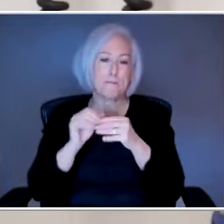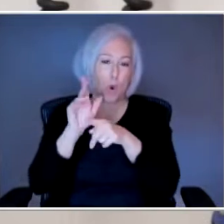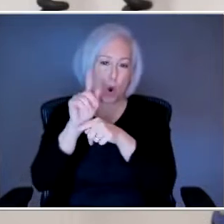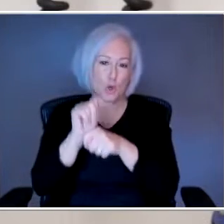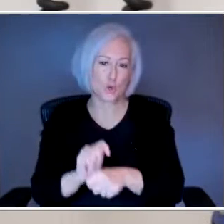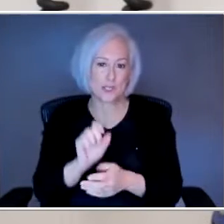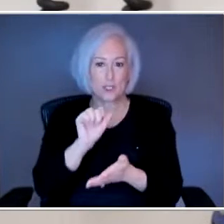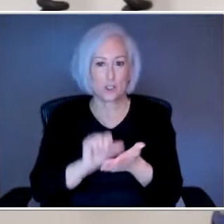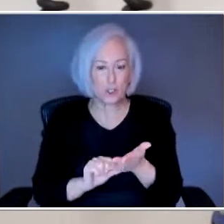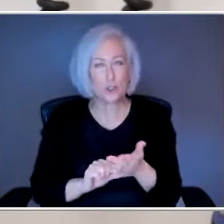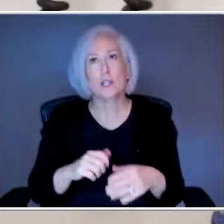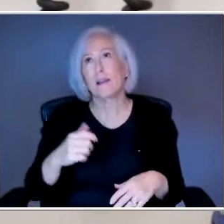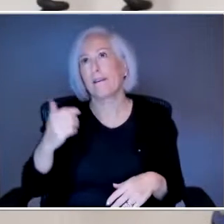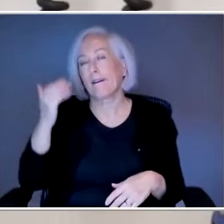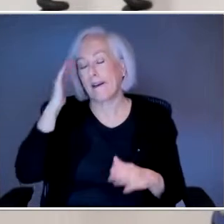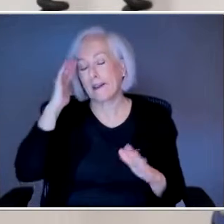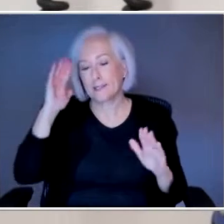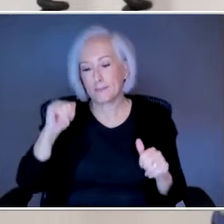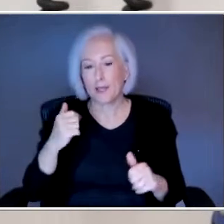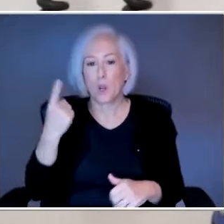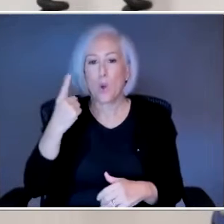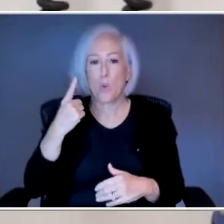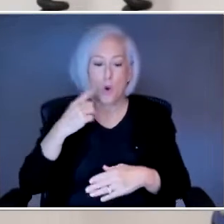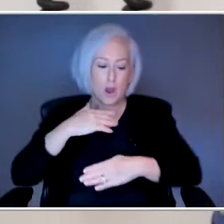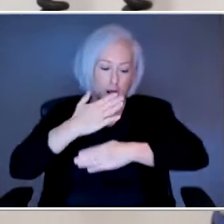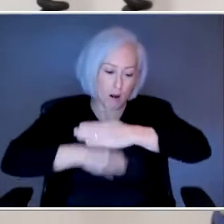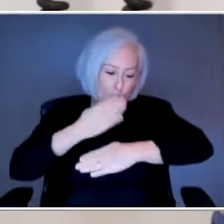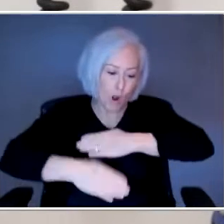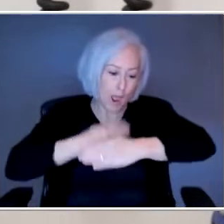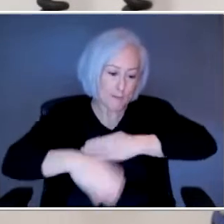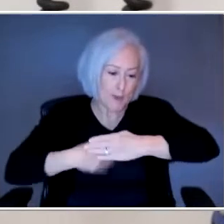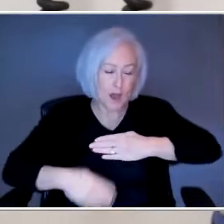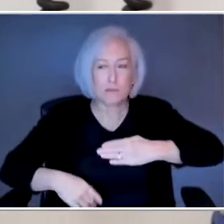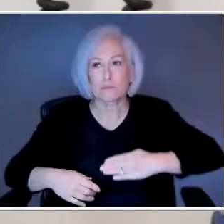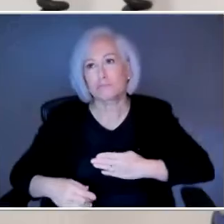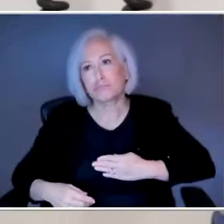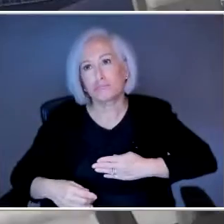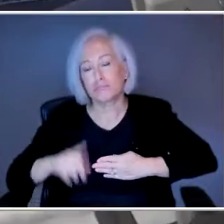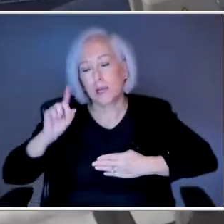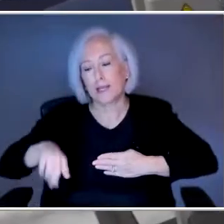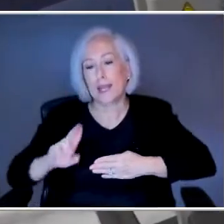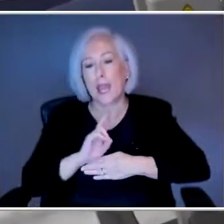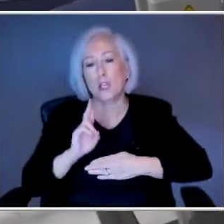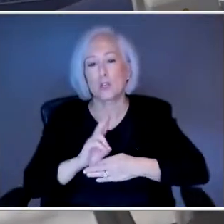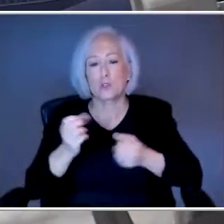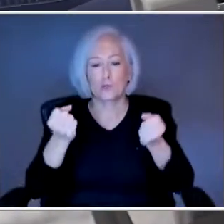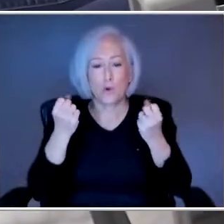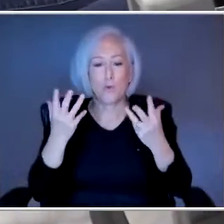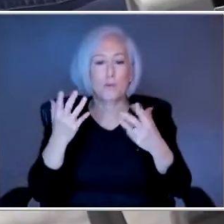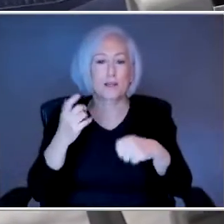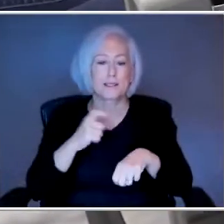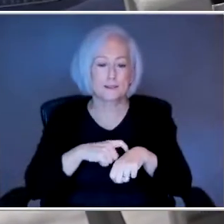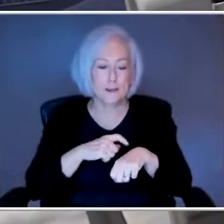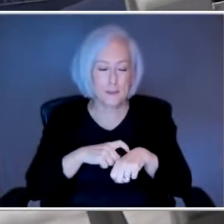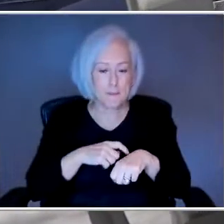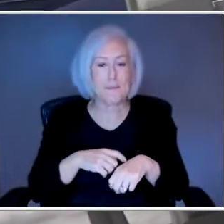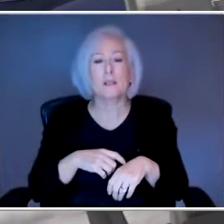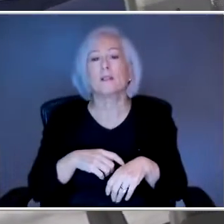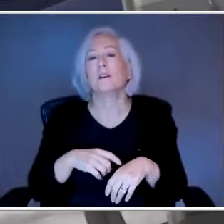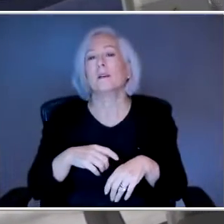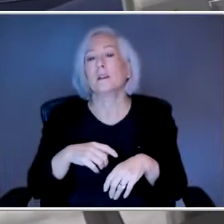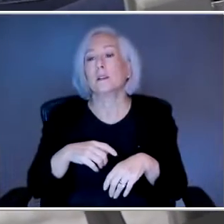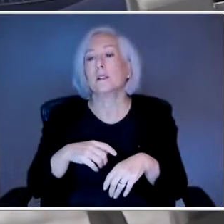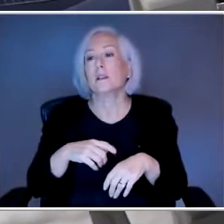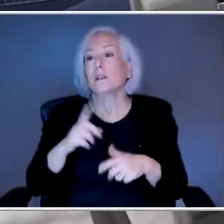arm, have it completely wrapped up, can't use it for X amount of time, then do the other hand. When I came in and Dr. Jaley told